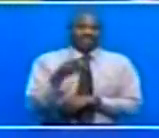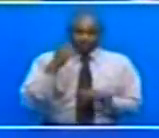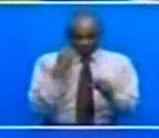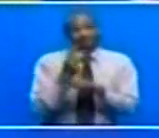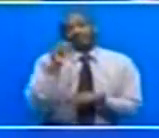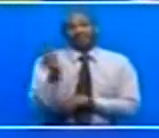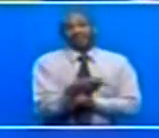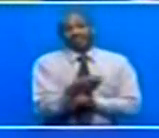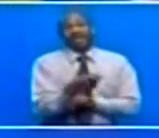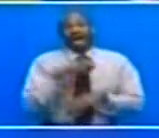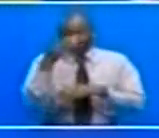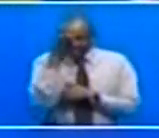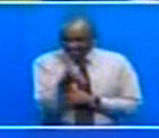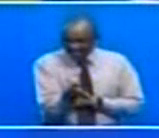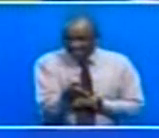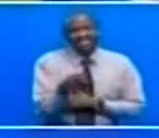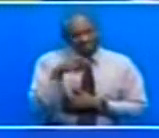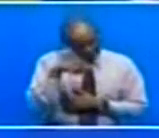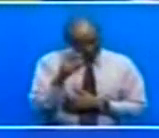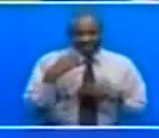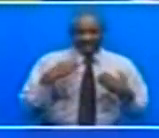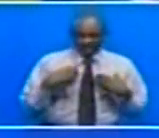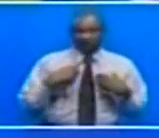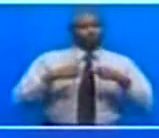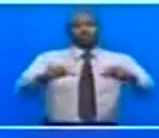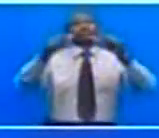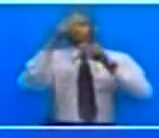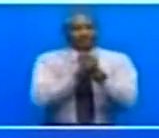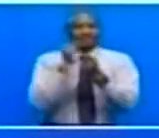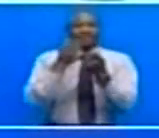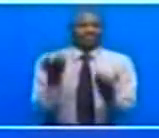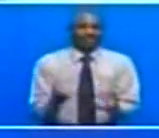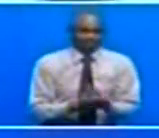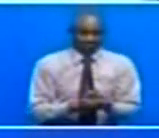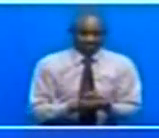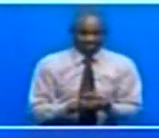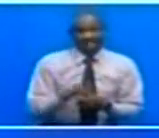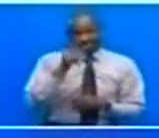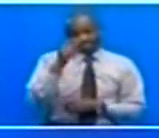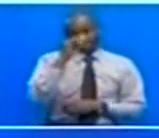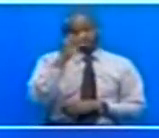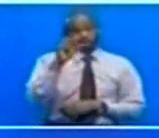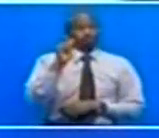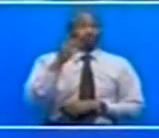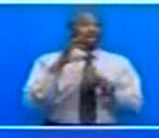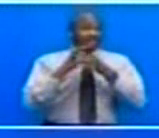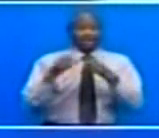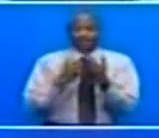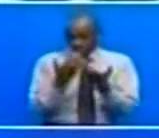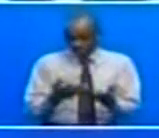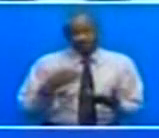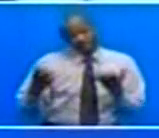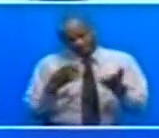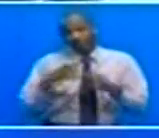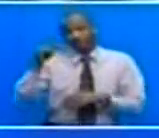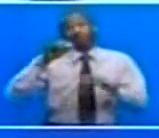months, and after that the harvest is a bit continuous. How we do the tissue culture is that we go to the farmers, maybe a